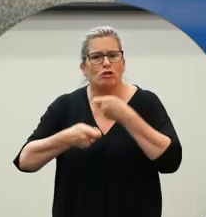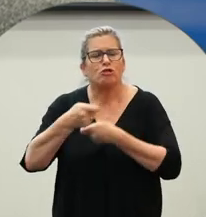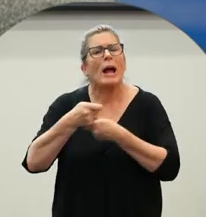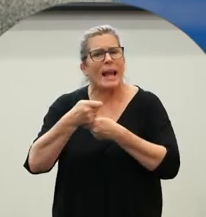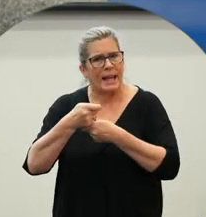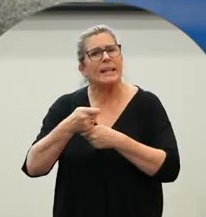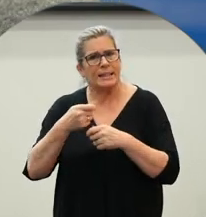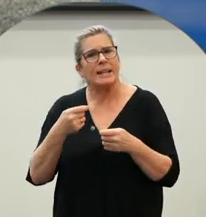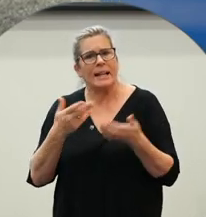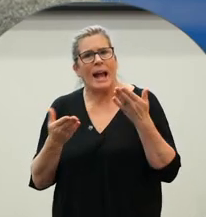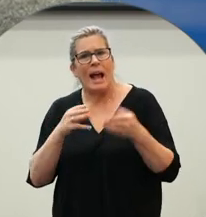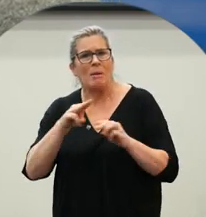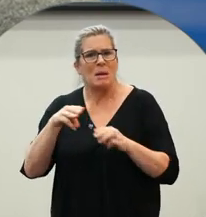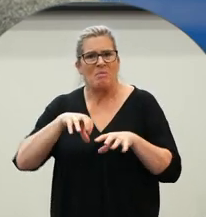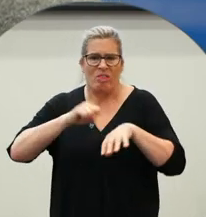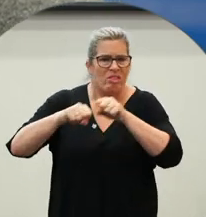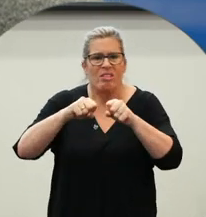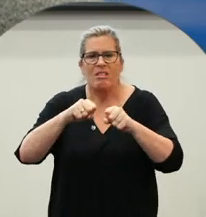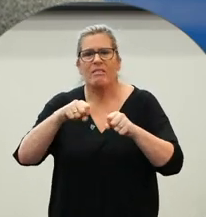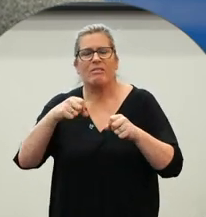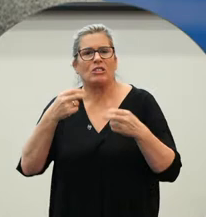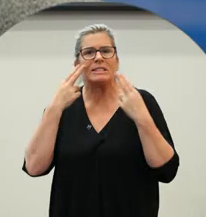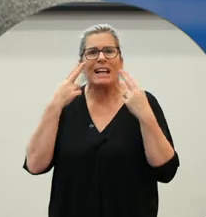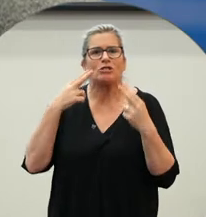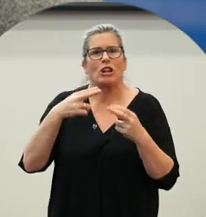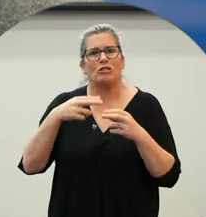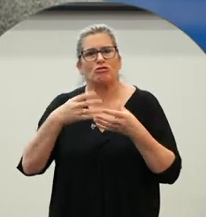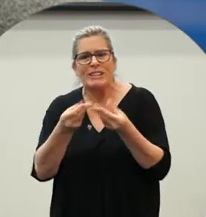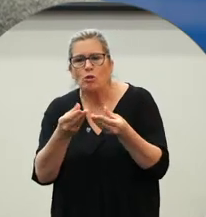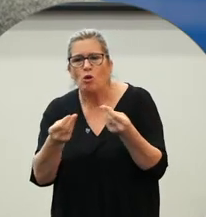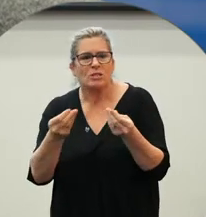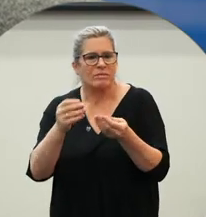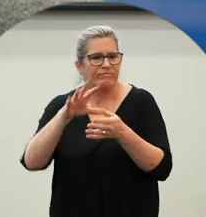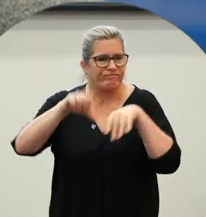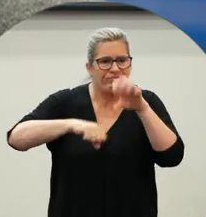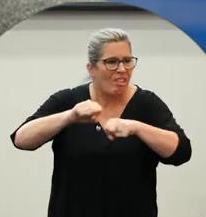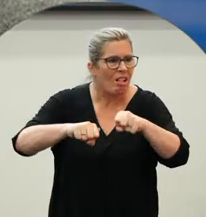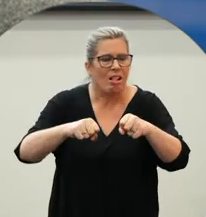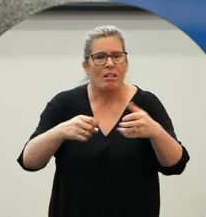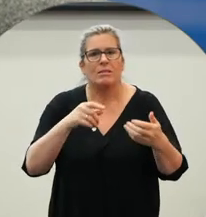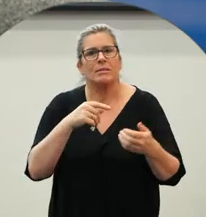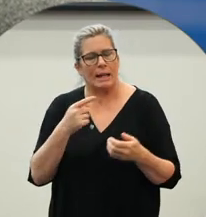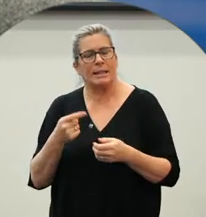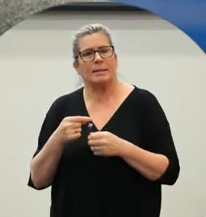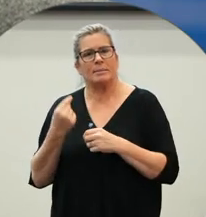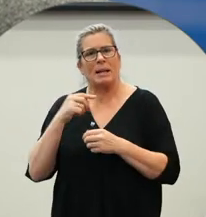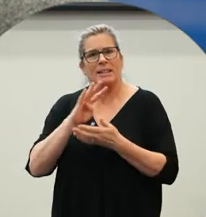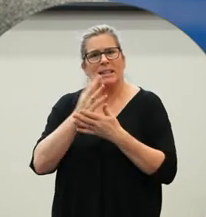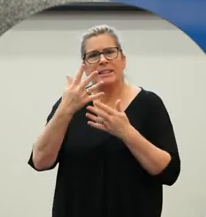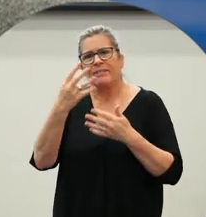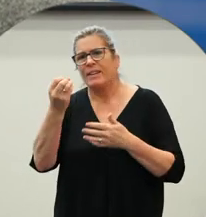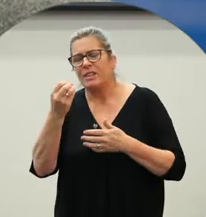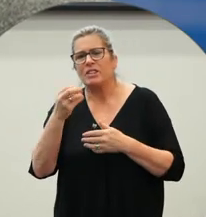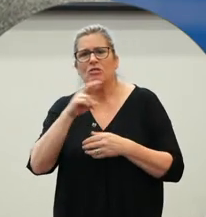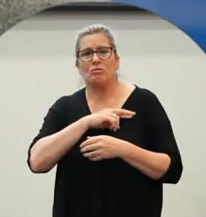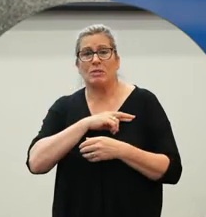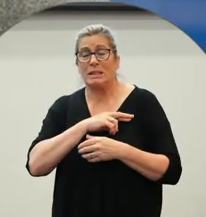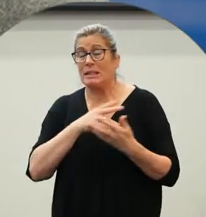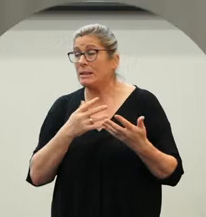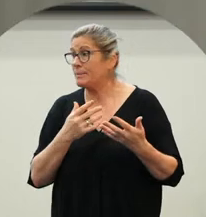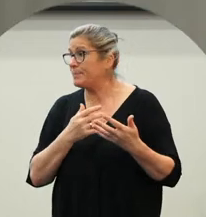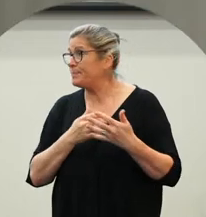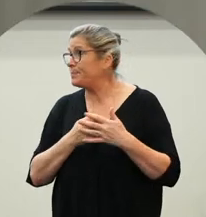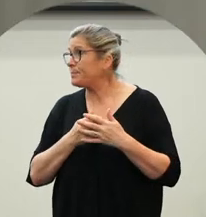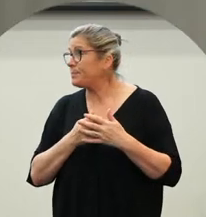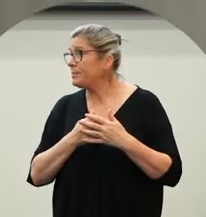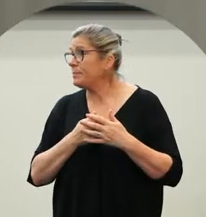natural resources. And she was way ahead of her. I mean, that sounds, yeah, we all know that now, but in the 1950s, that wasn't really discussed. Sure. This would